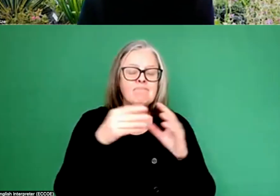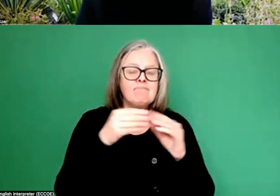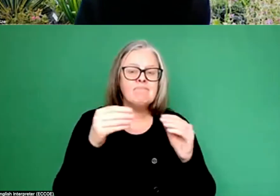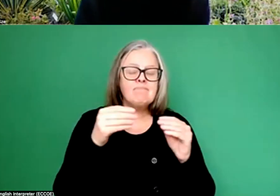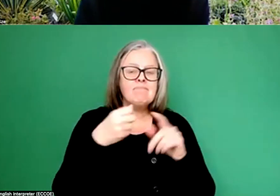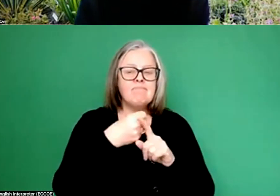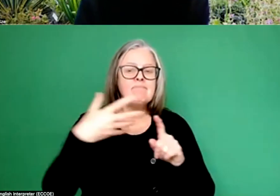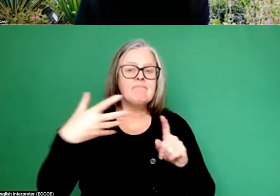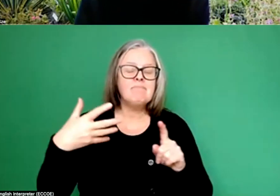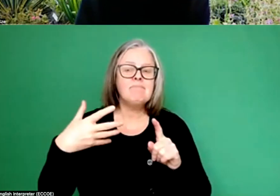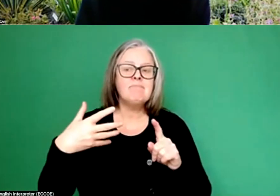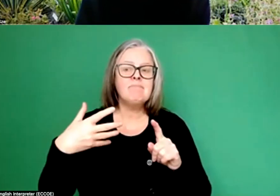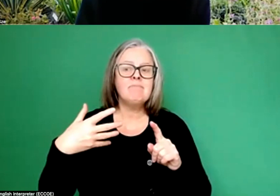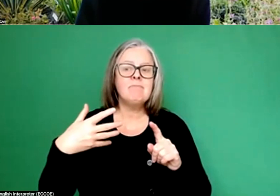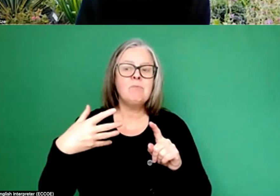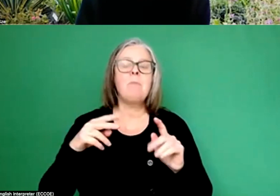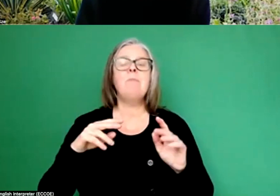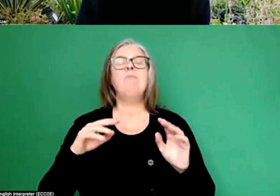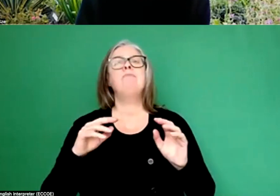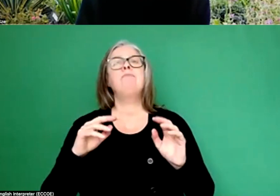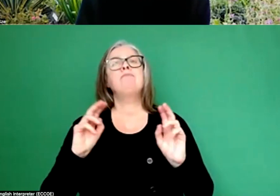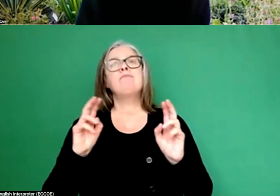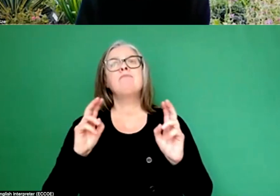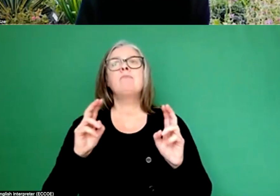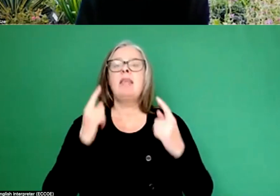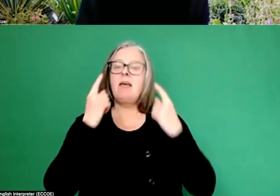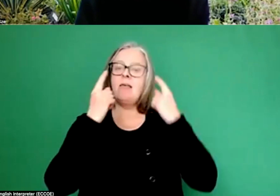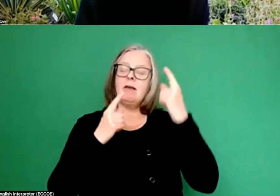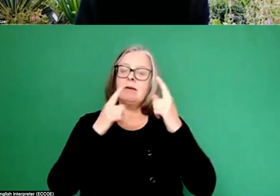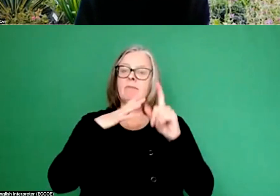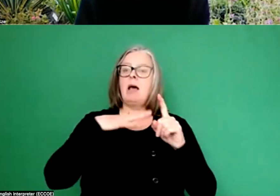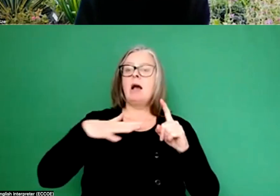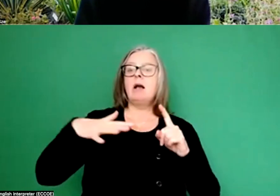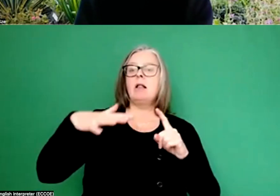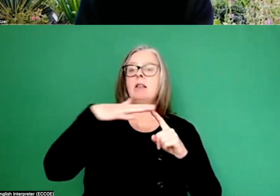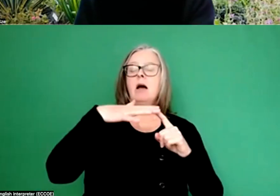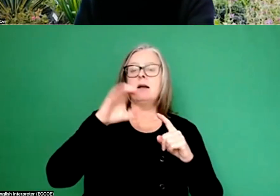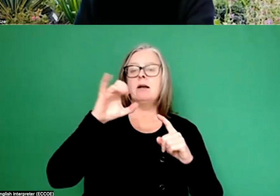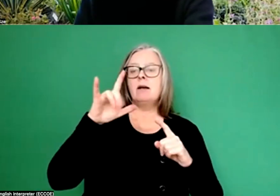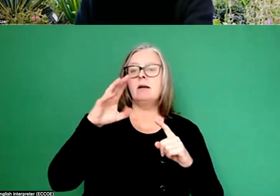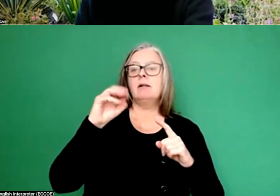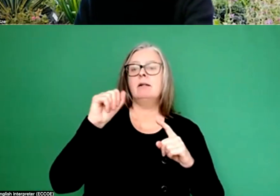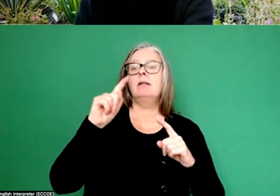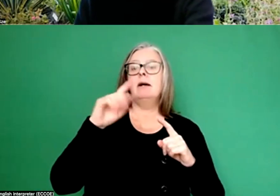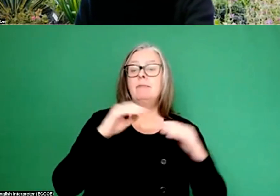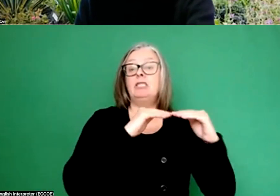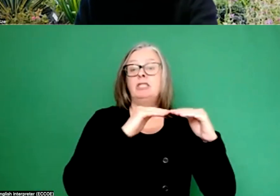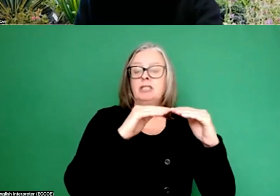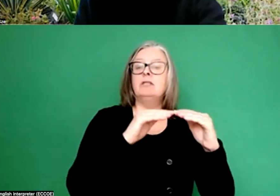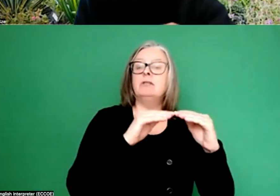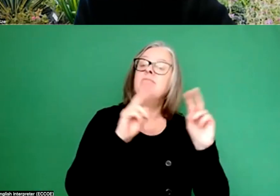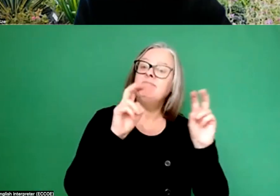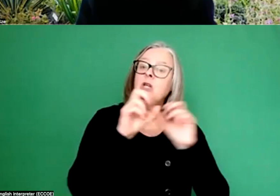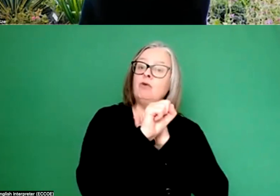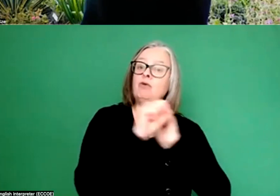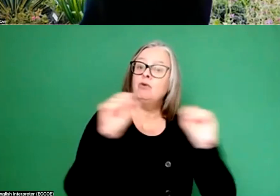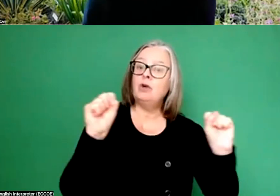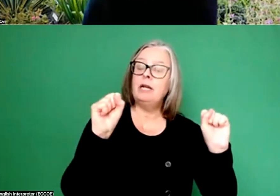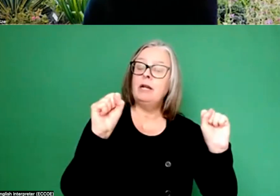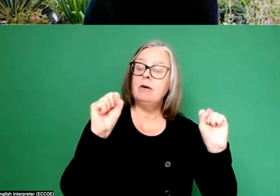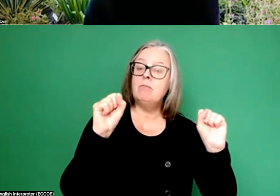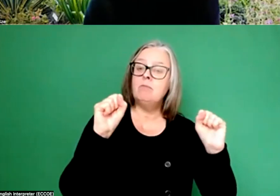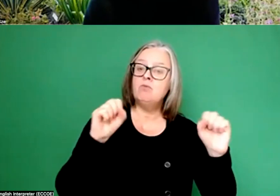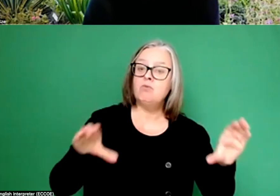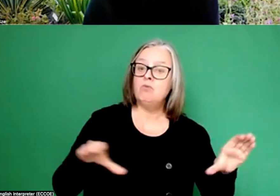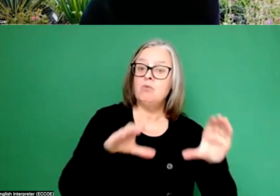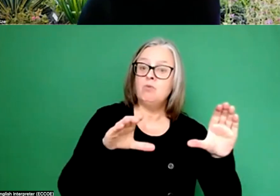in between thinking about climate justice as a freedom movement and thinking about it as a a set